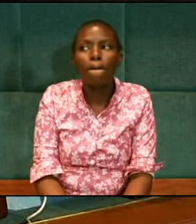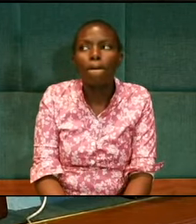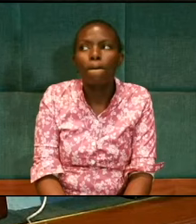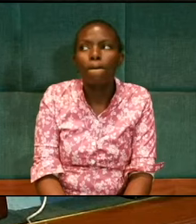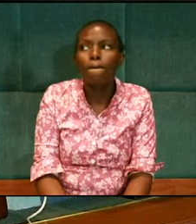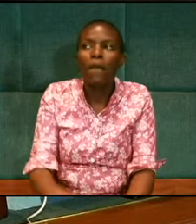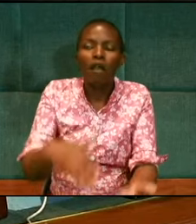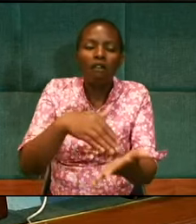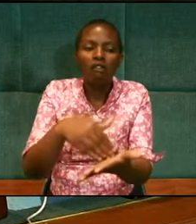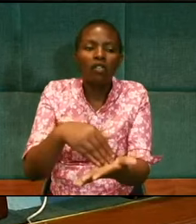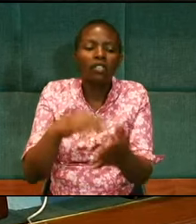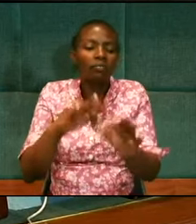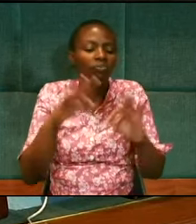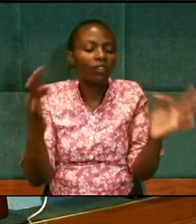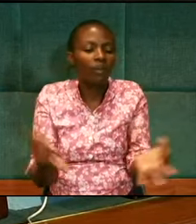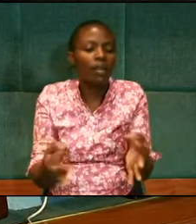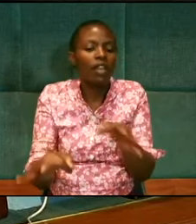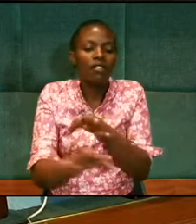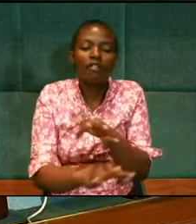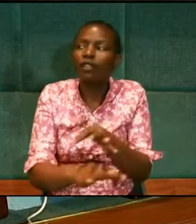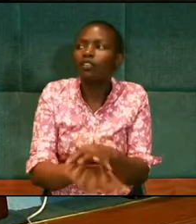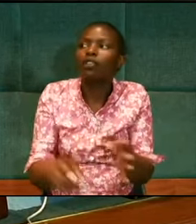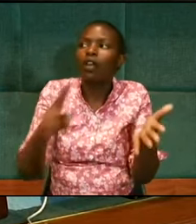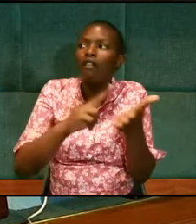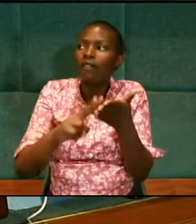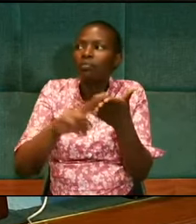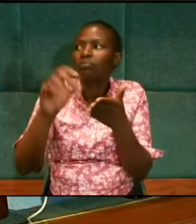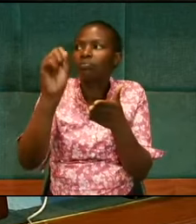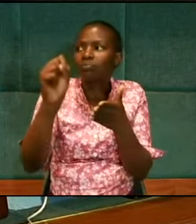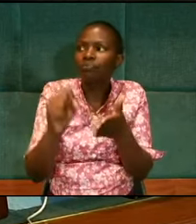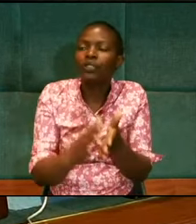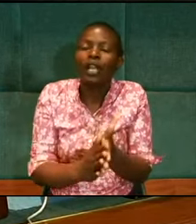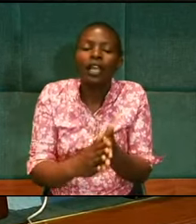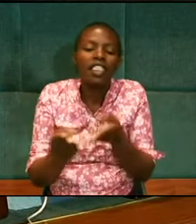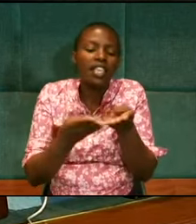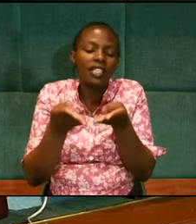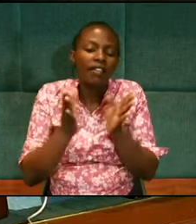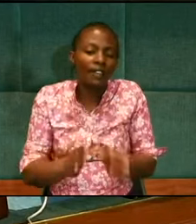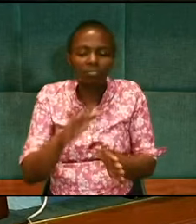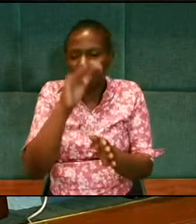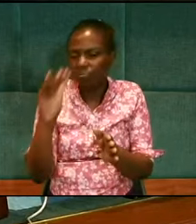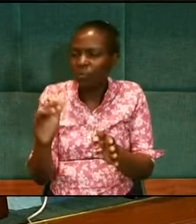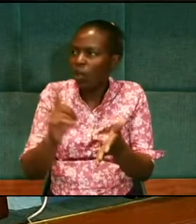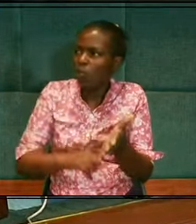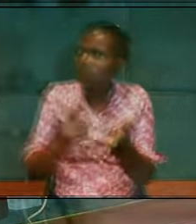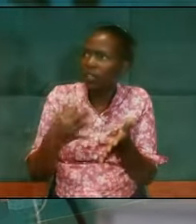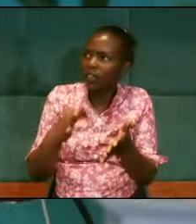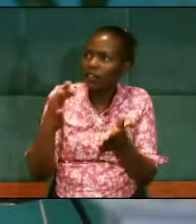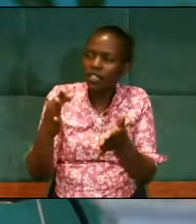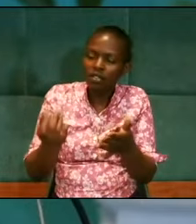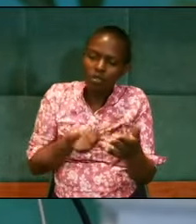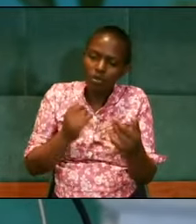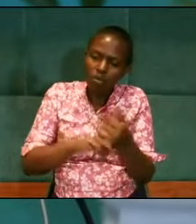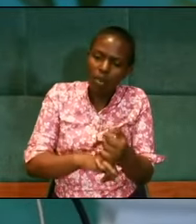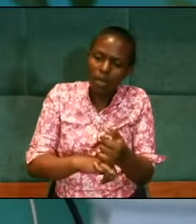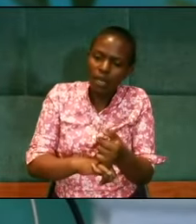Faulty family foundation. Verse 5. The servant asked him, what if the woman is unwilling to come